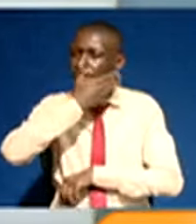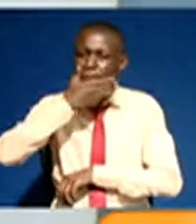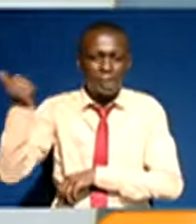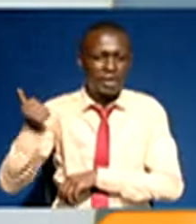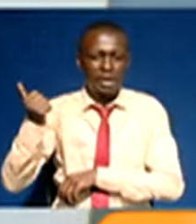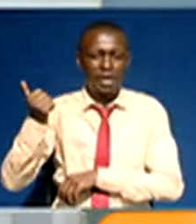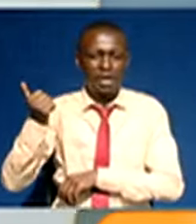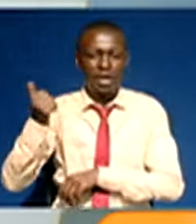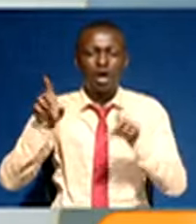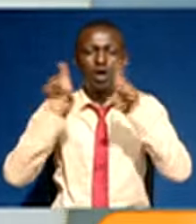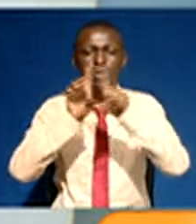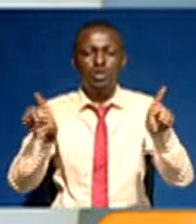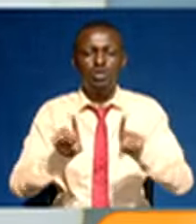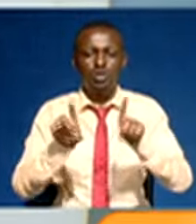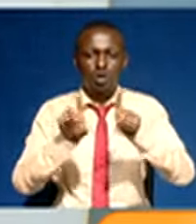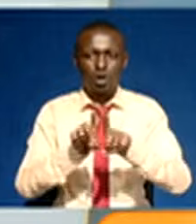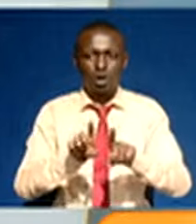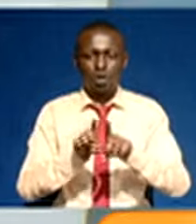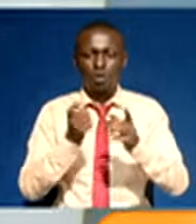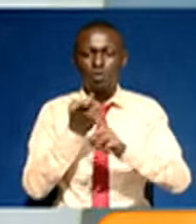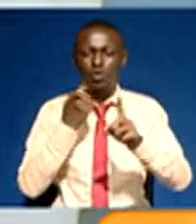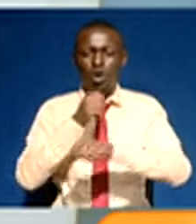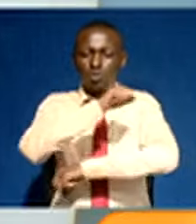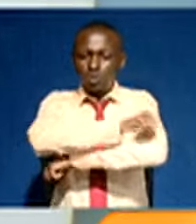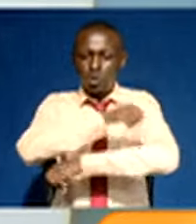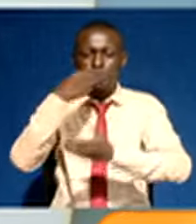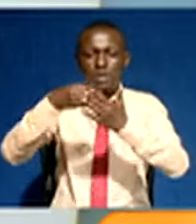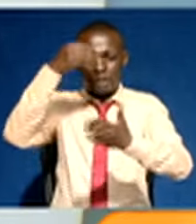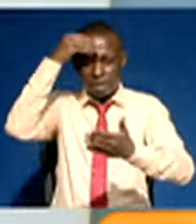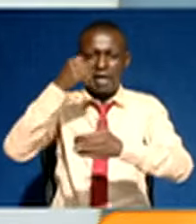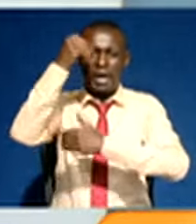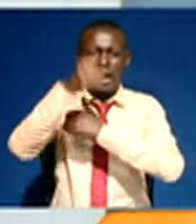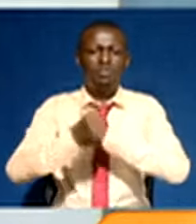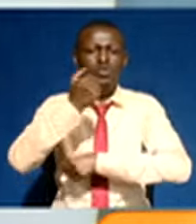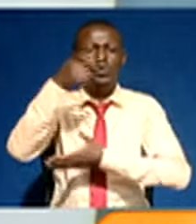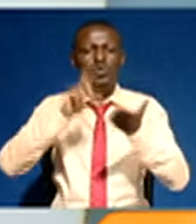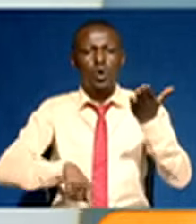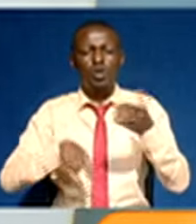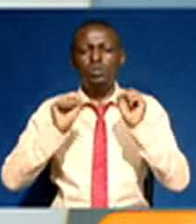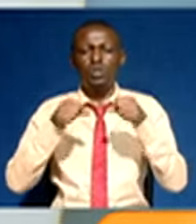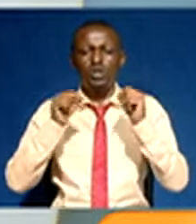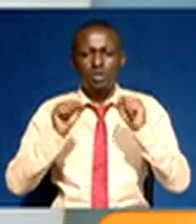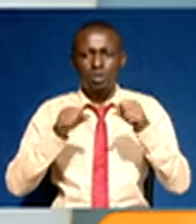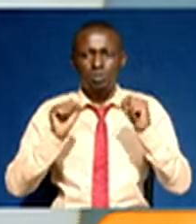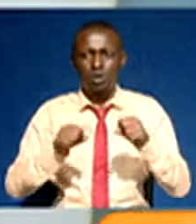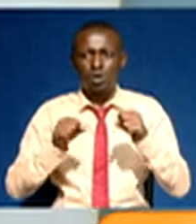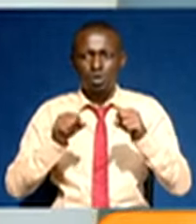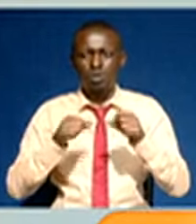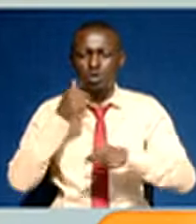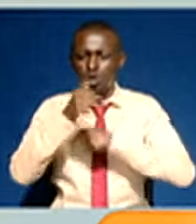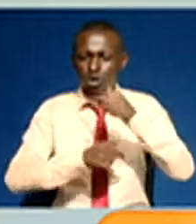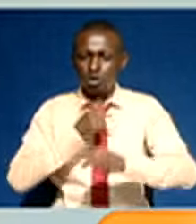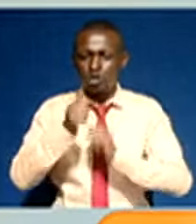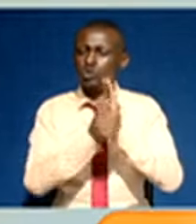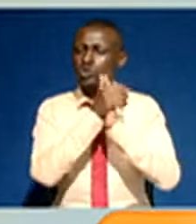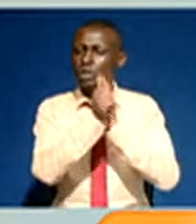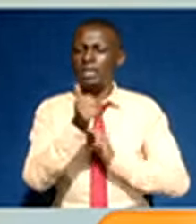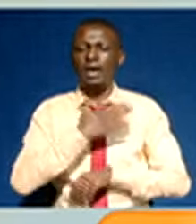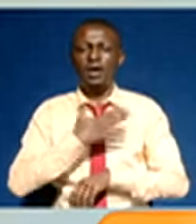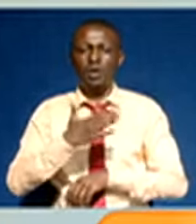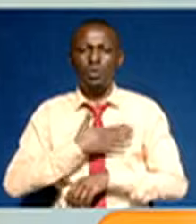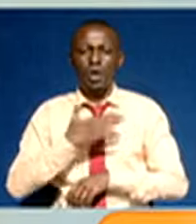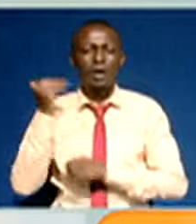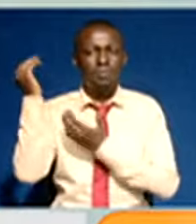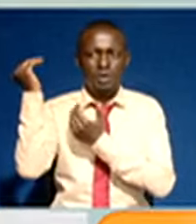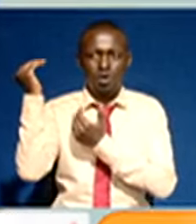hayo tukayopata kutoka shuleni tutayatumia vipi katika kueneza vipaji vyetu. Sasa hivi matumaini yangu